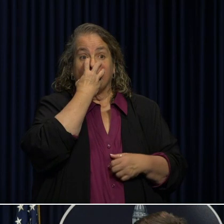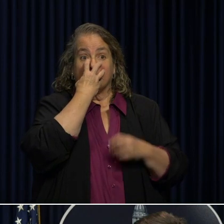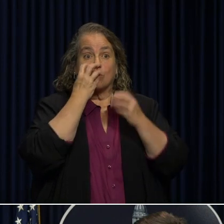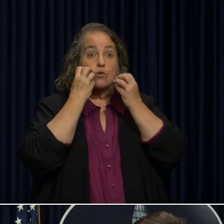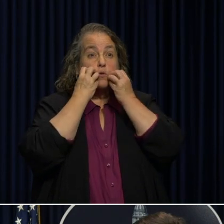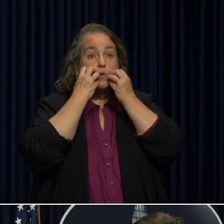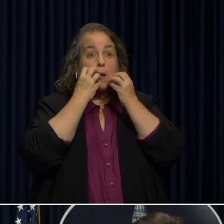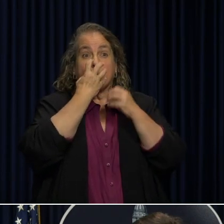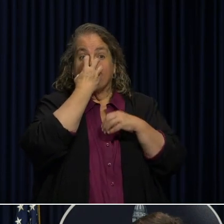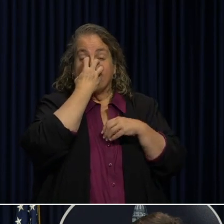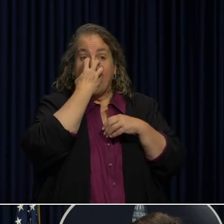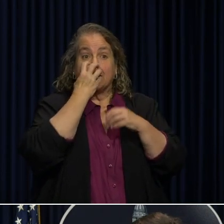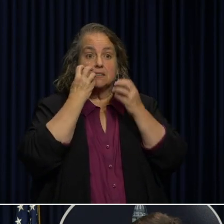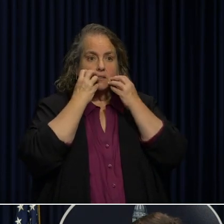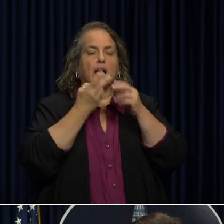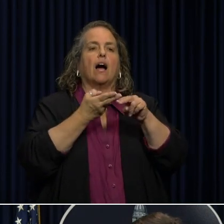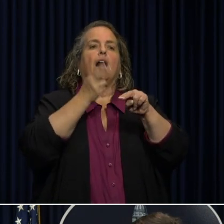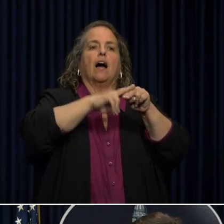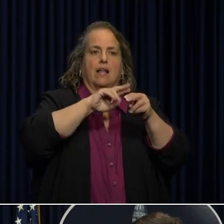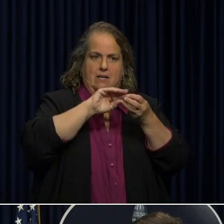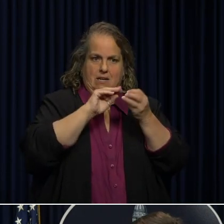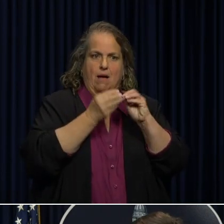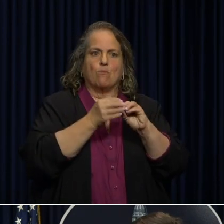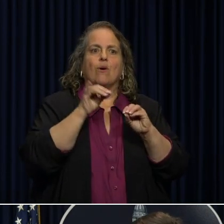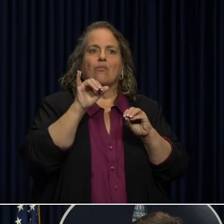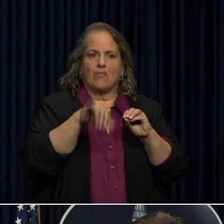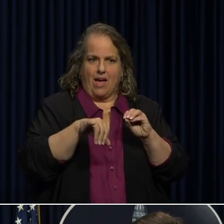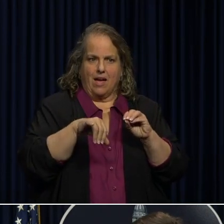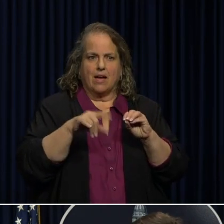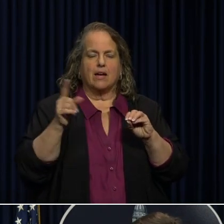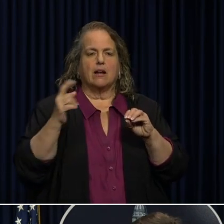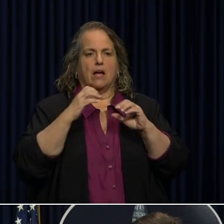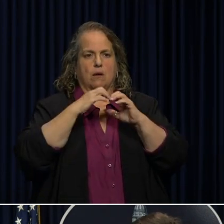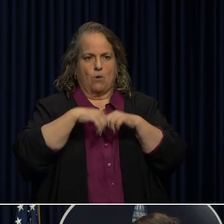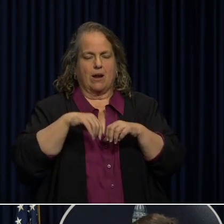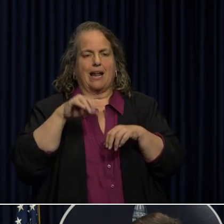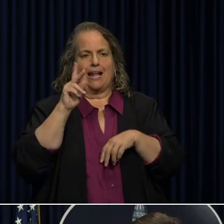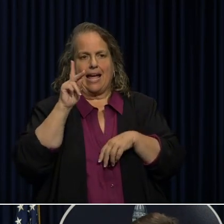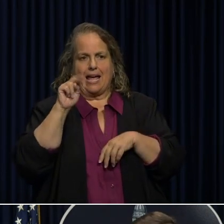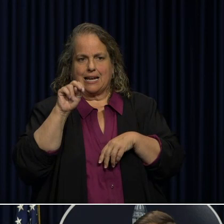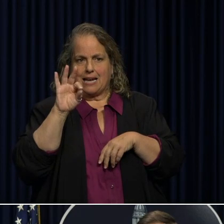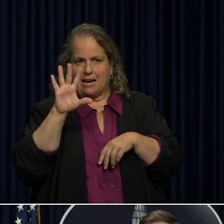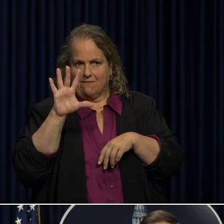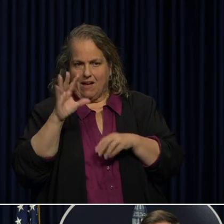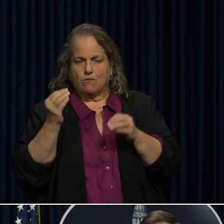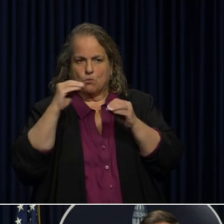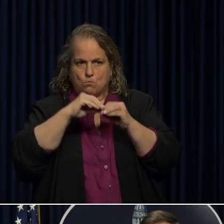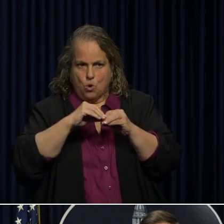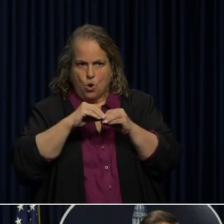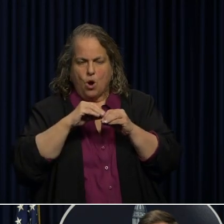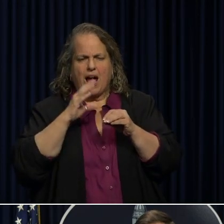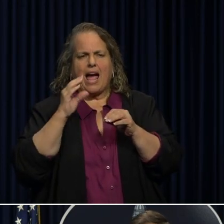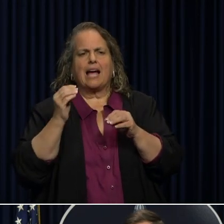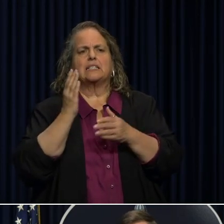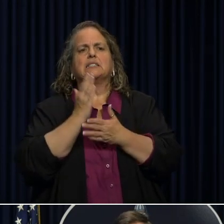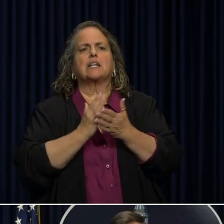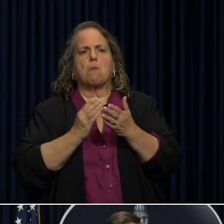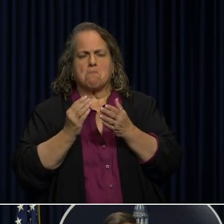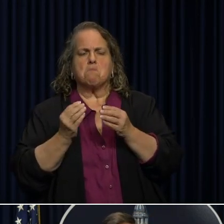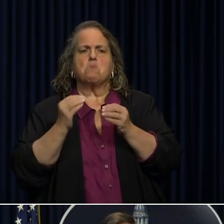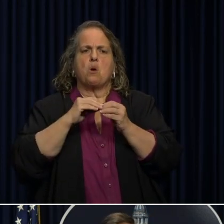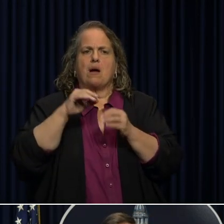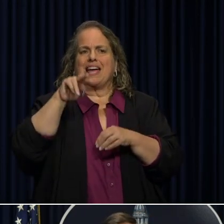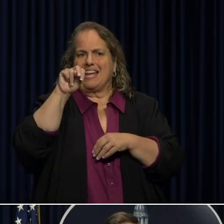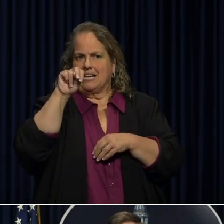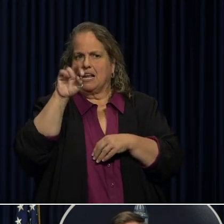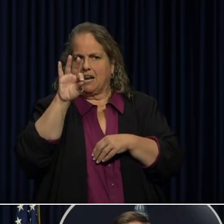are they're broken down a lot more KN95s and a decent amount more N95s. This